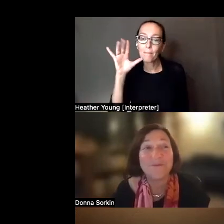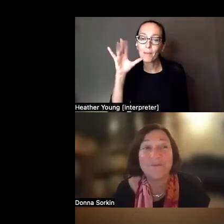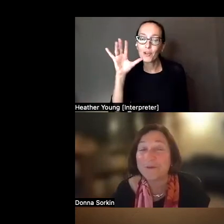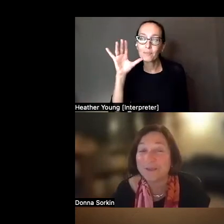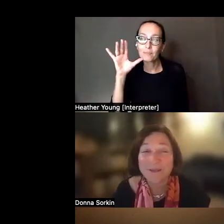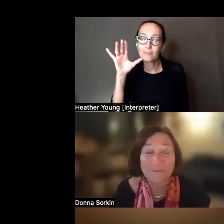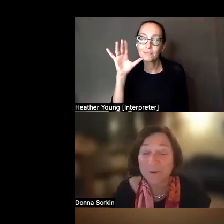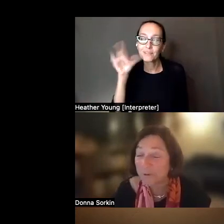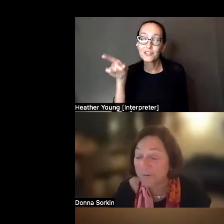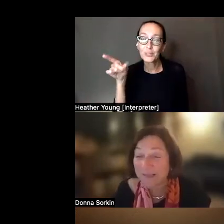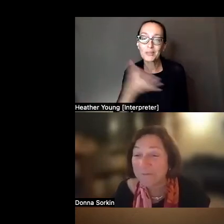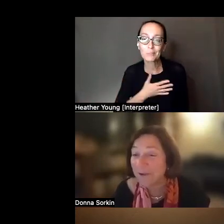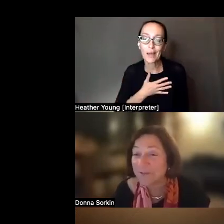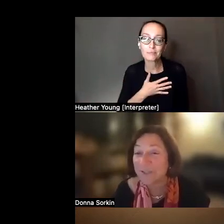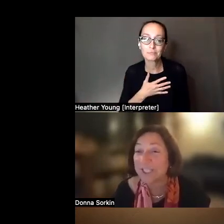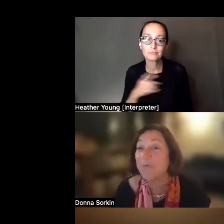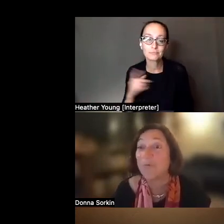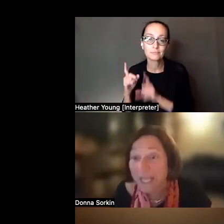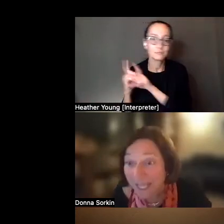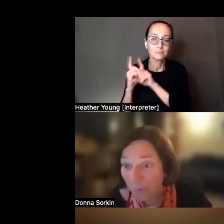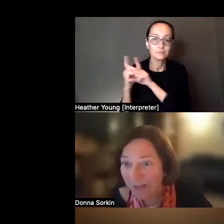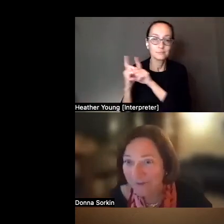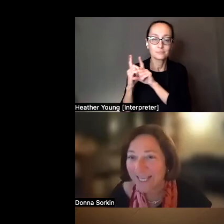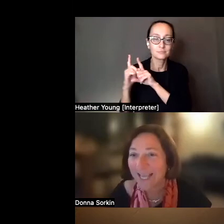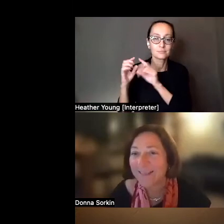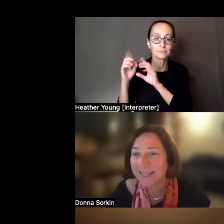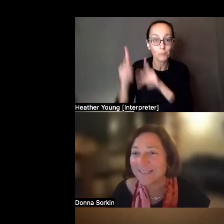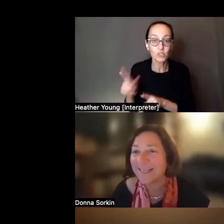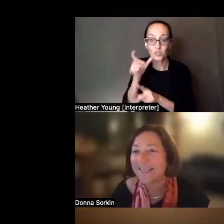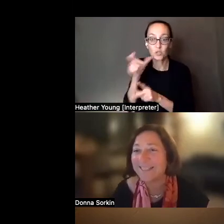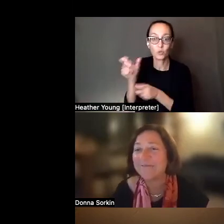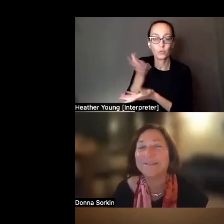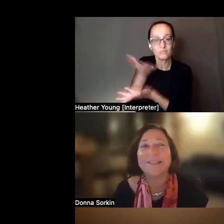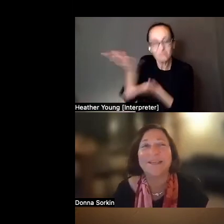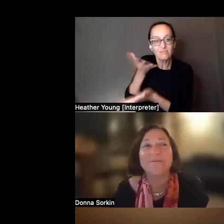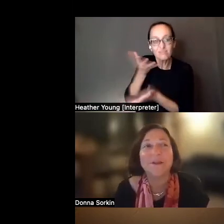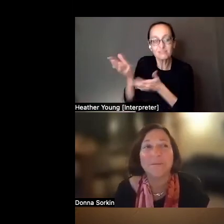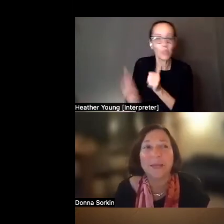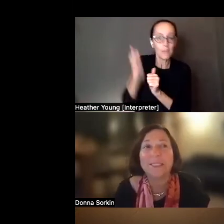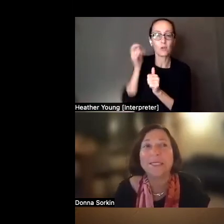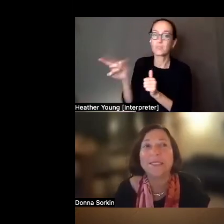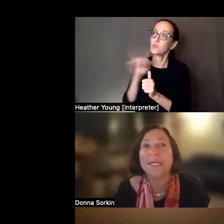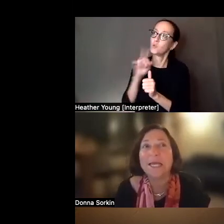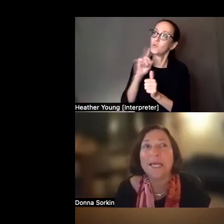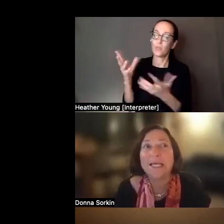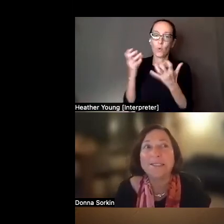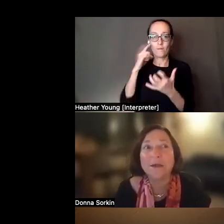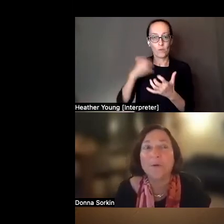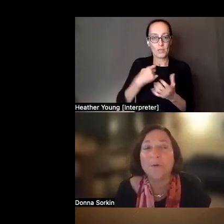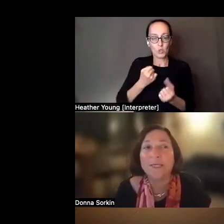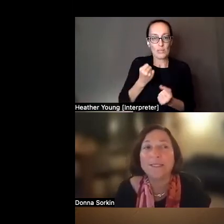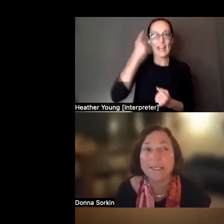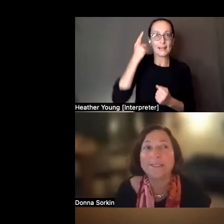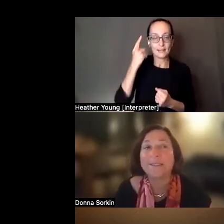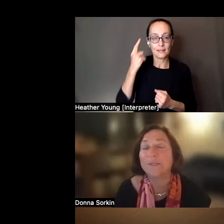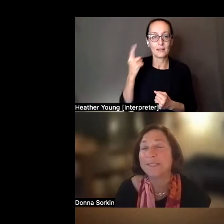the person that worked with me the most, because she really wanted me to get this, and she was very patient. And so